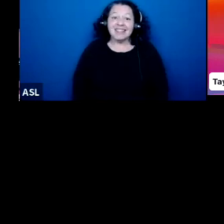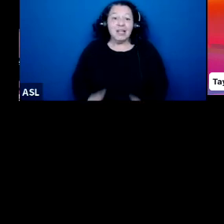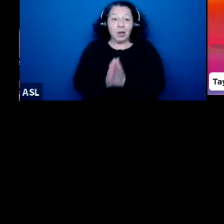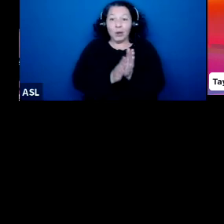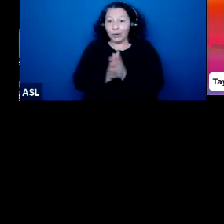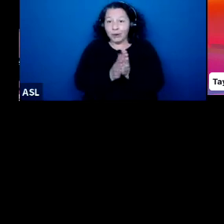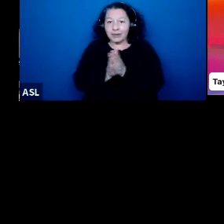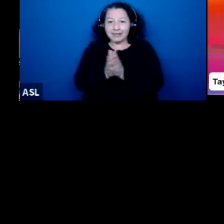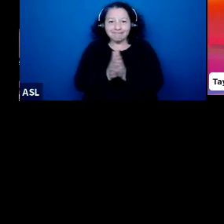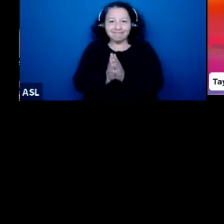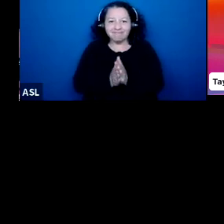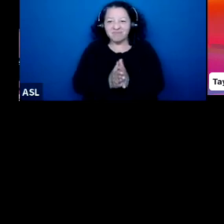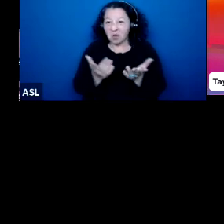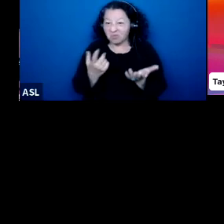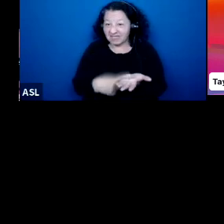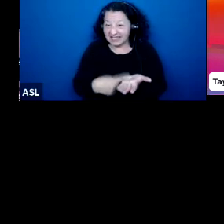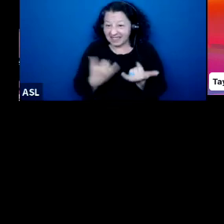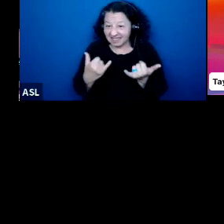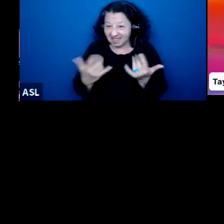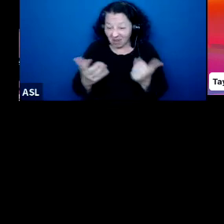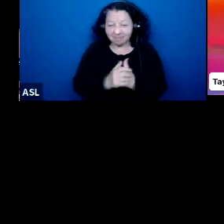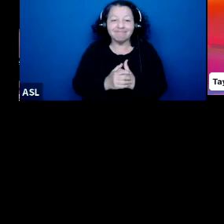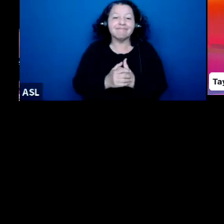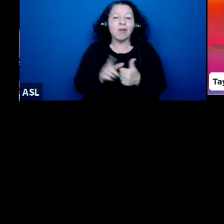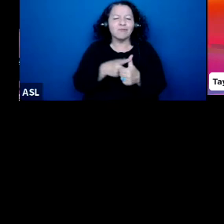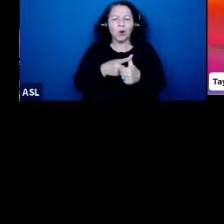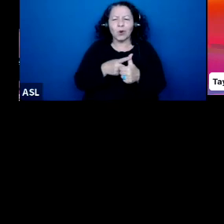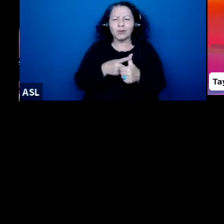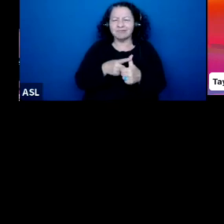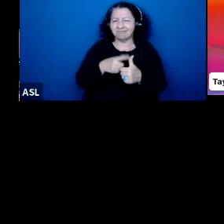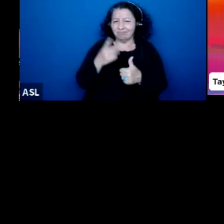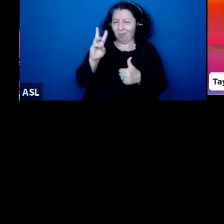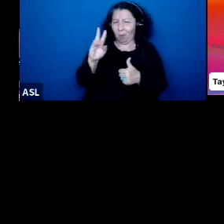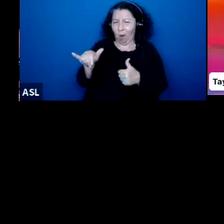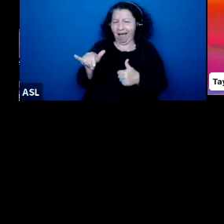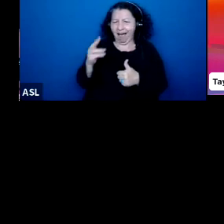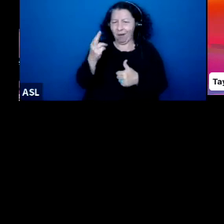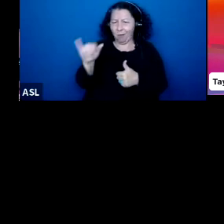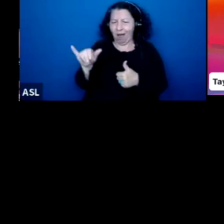into the why. How did we get here? Why did we spend so much time doing this?